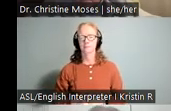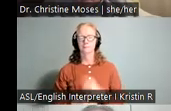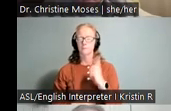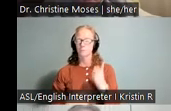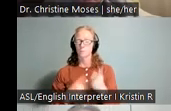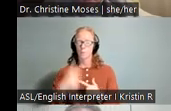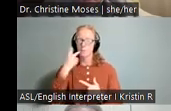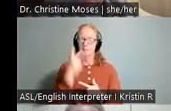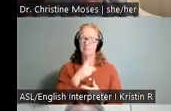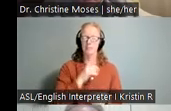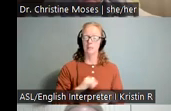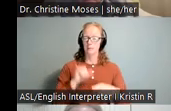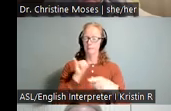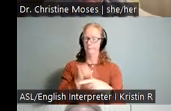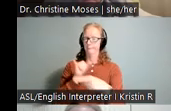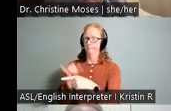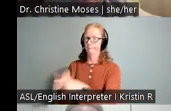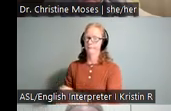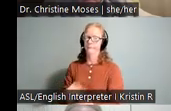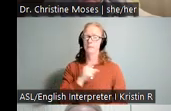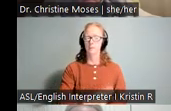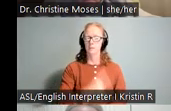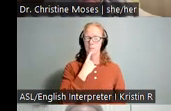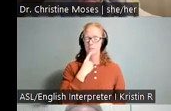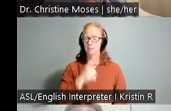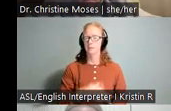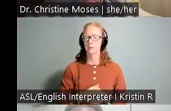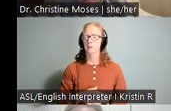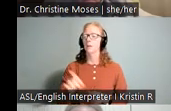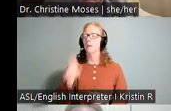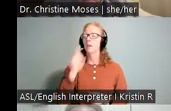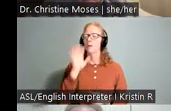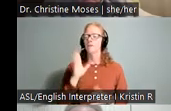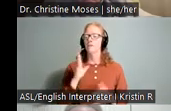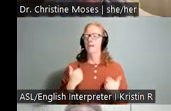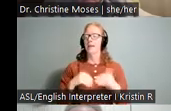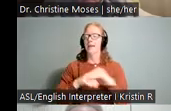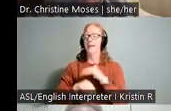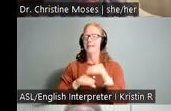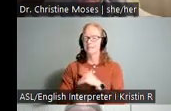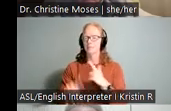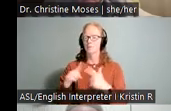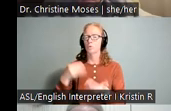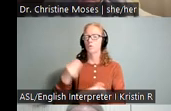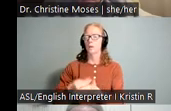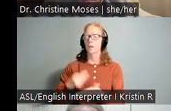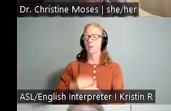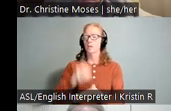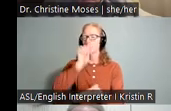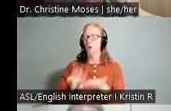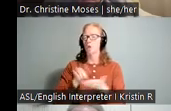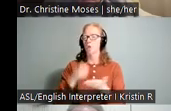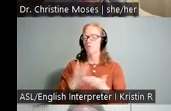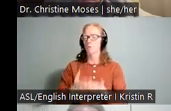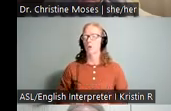there in the document is that they will have access to financial auditing records,